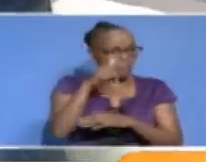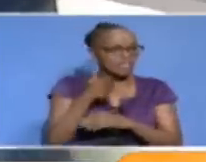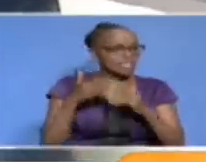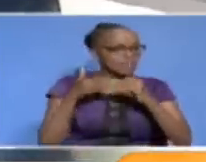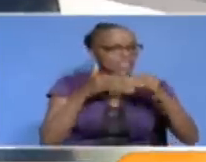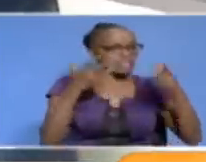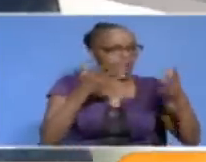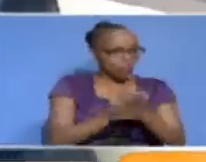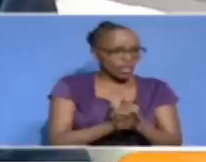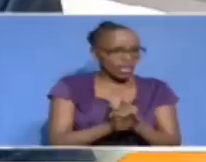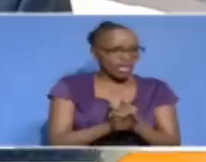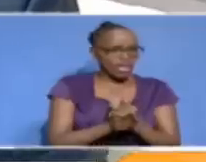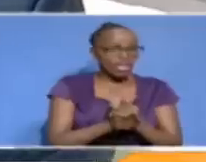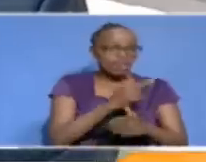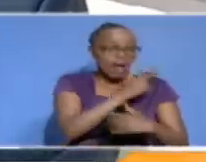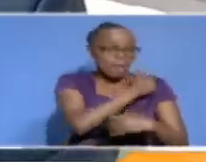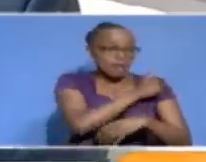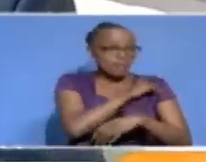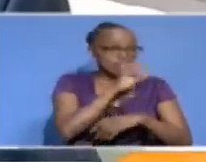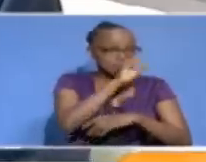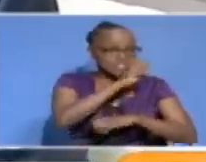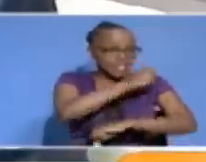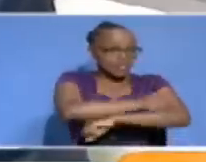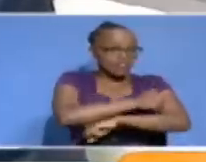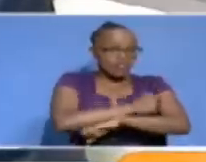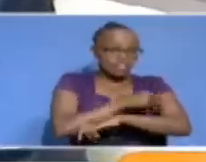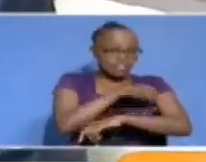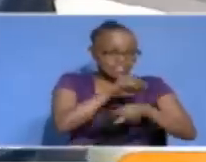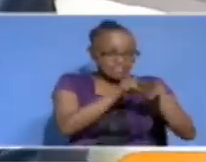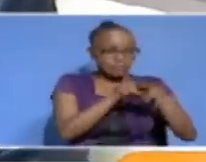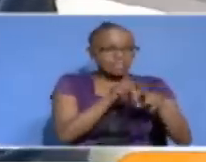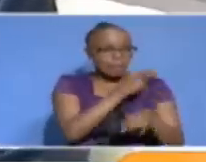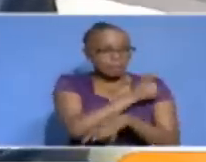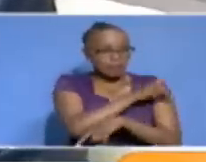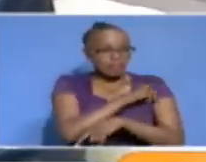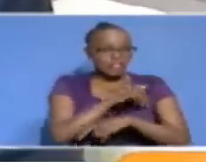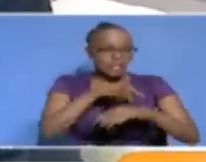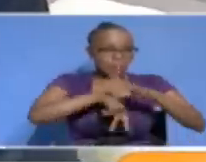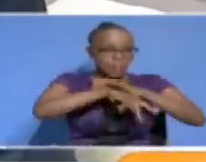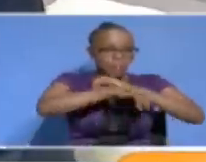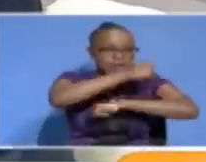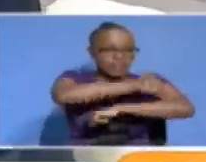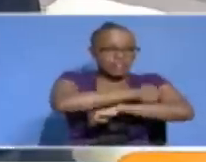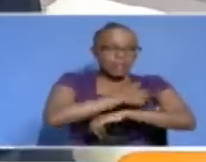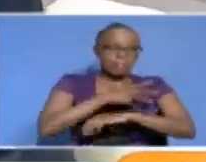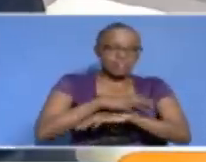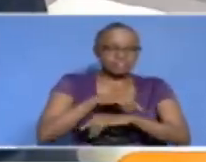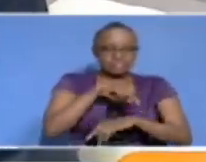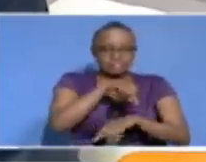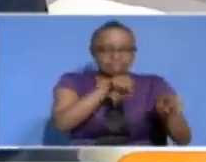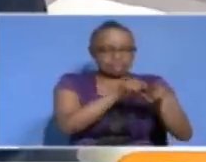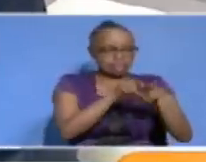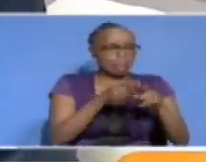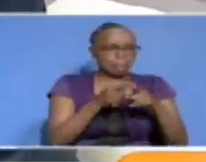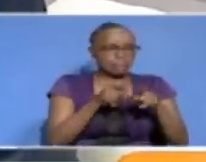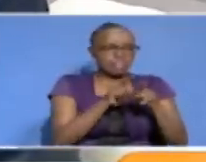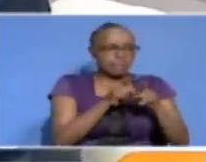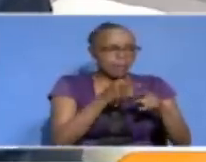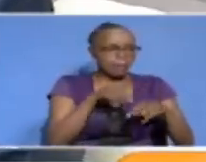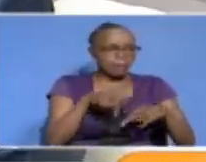to. Prefect in nursery school, monitor in primary school. I was a captain in high school. Well, yeah. Of